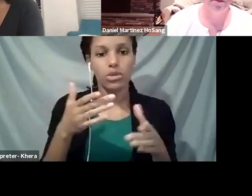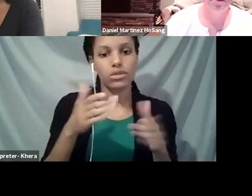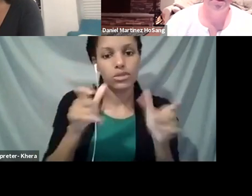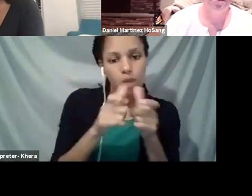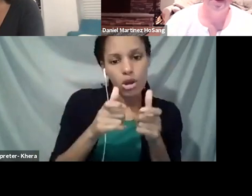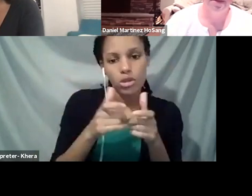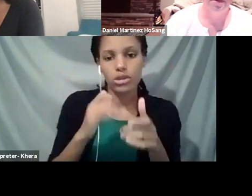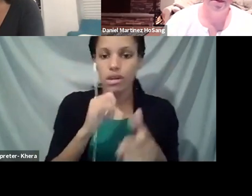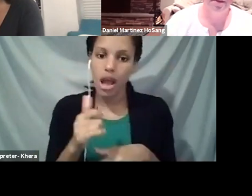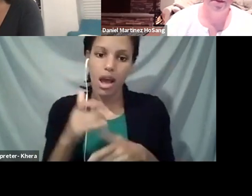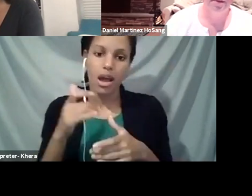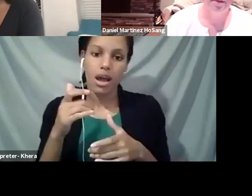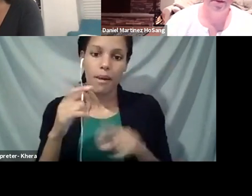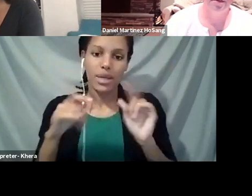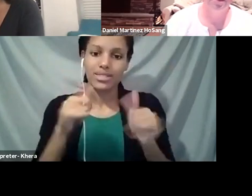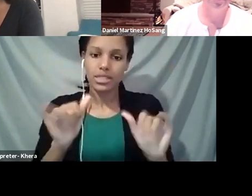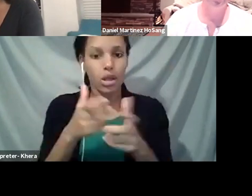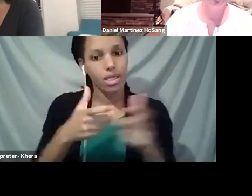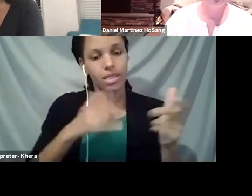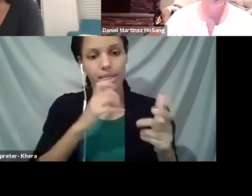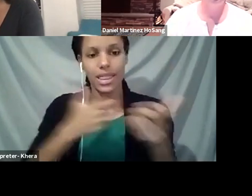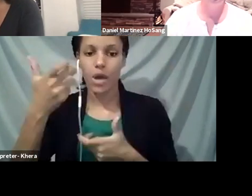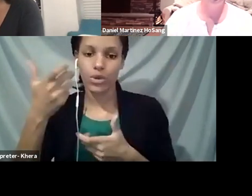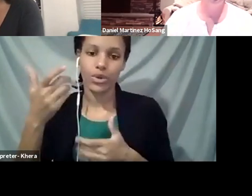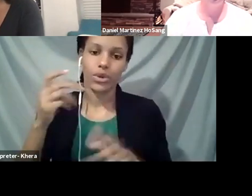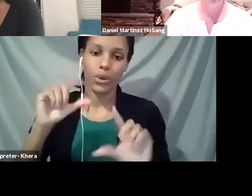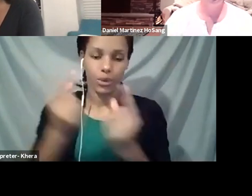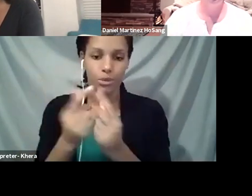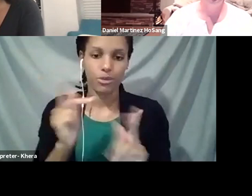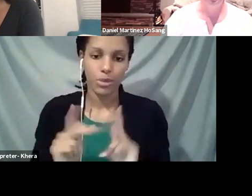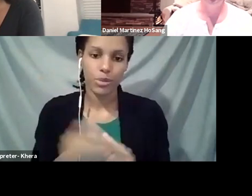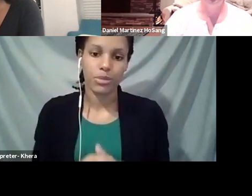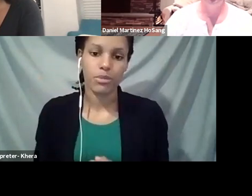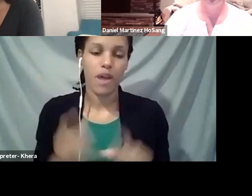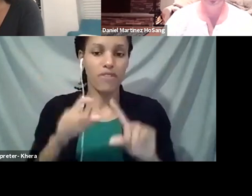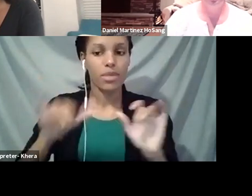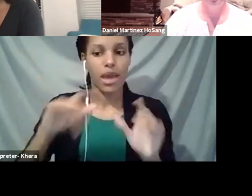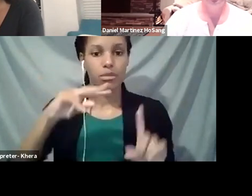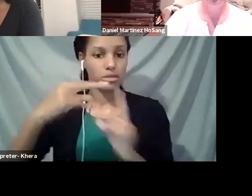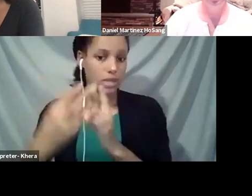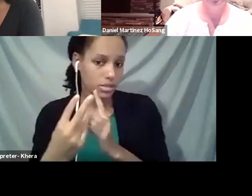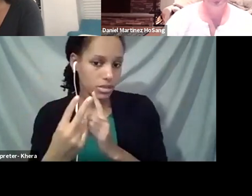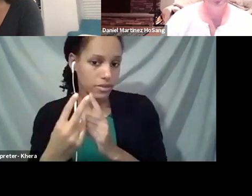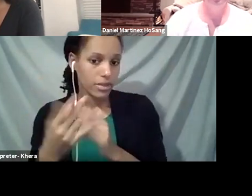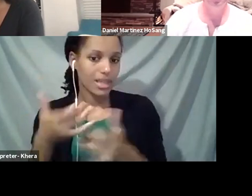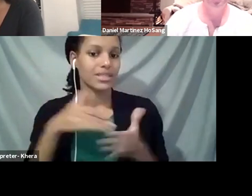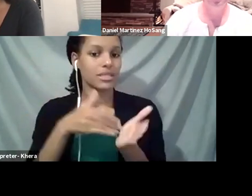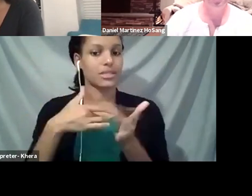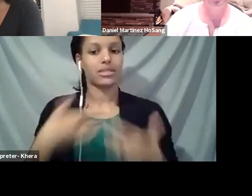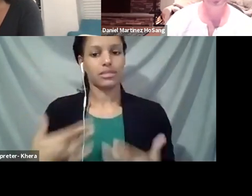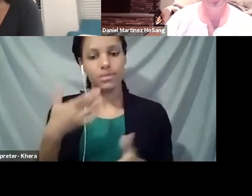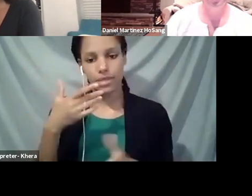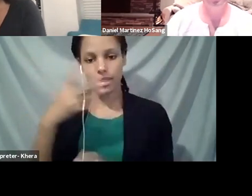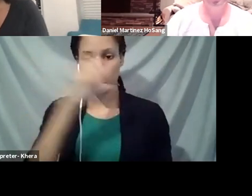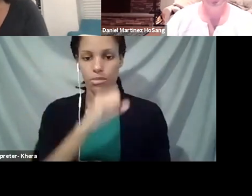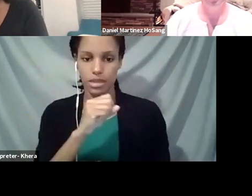And in that portrayal, they often miss, you know, the racism or the minority